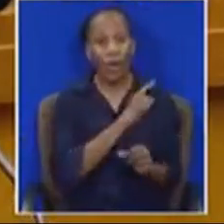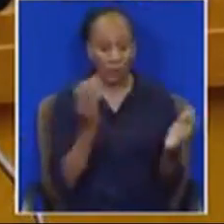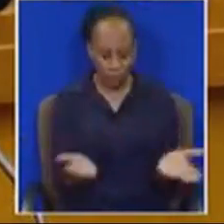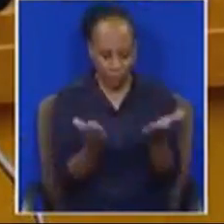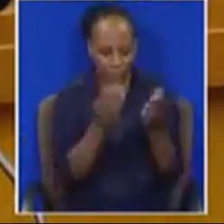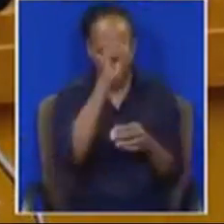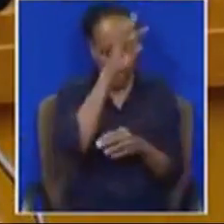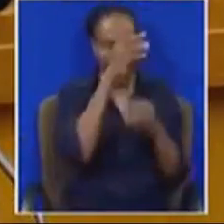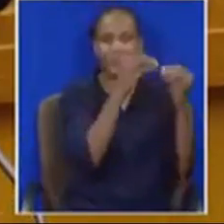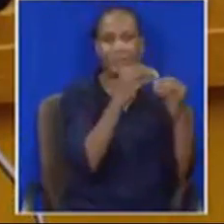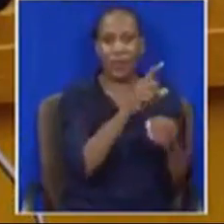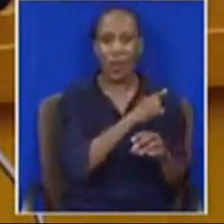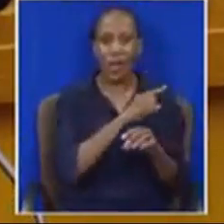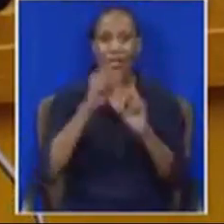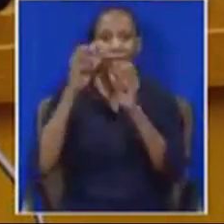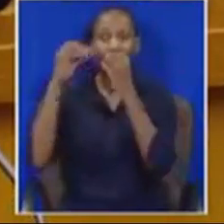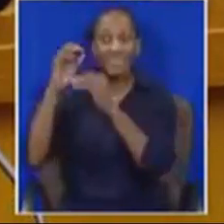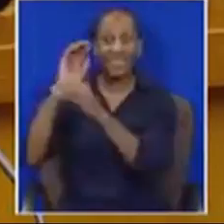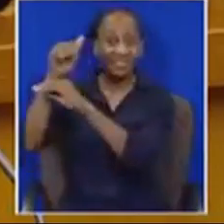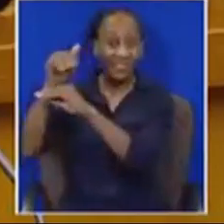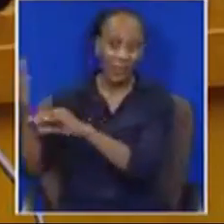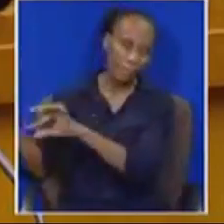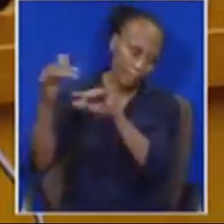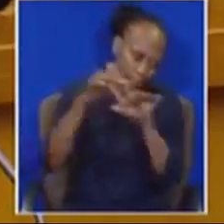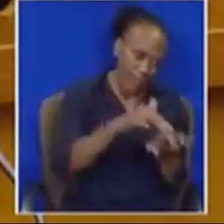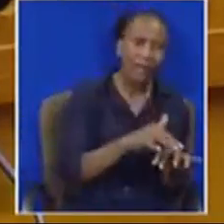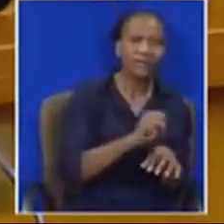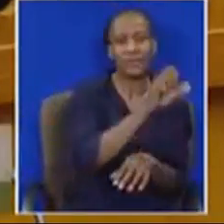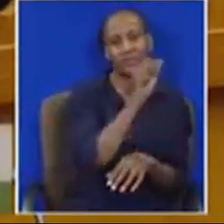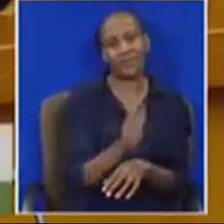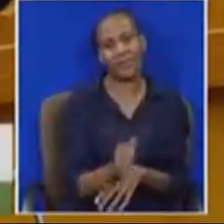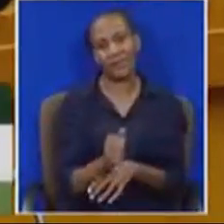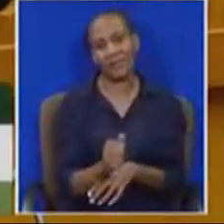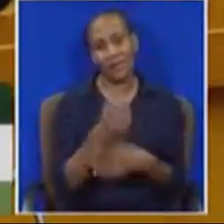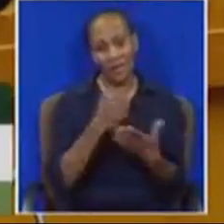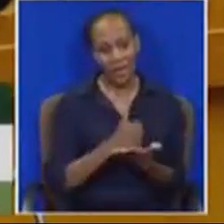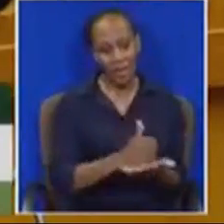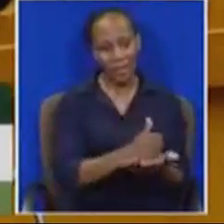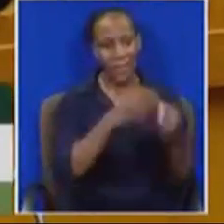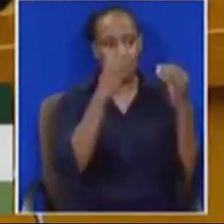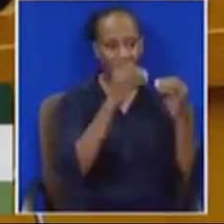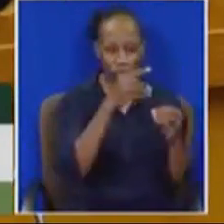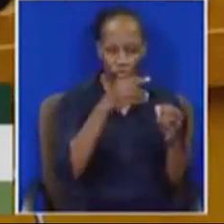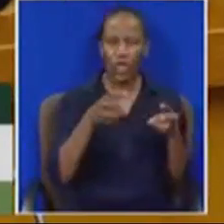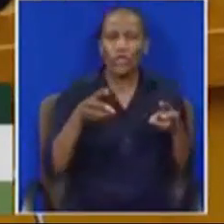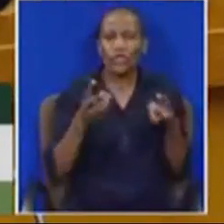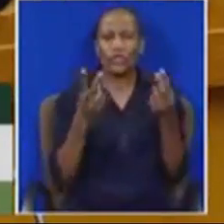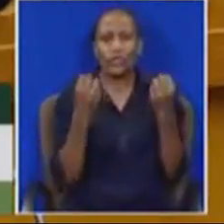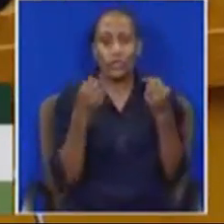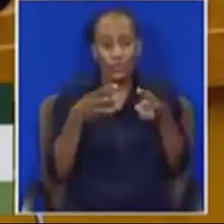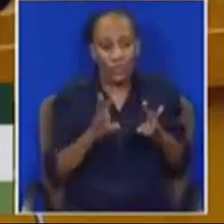to attract new investment, to create jobs, and set the industry on a new path